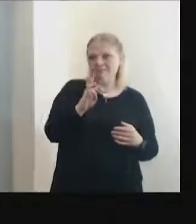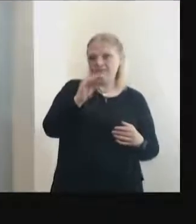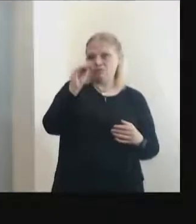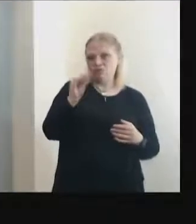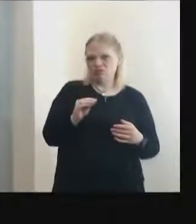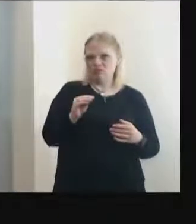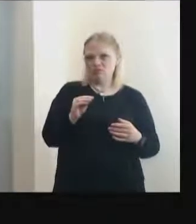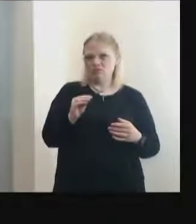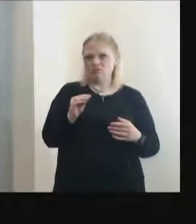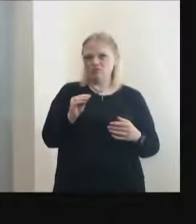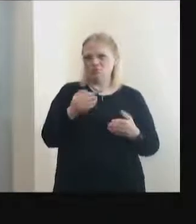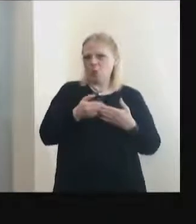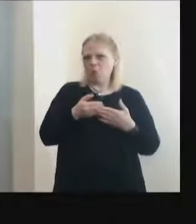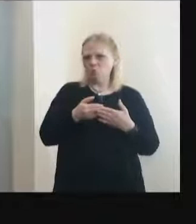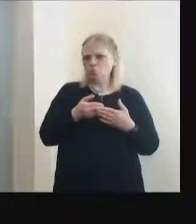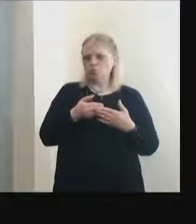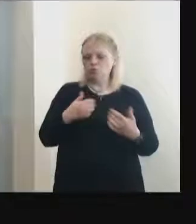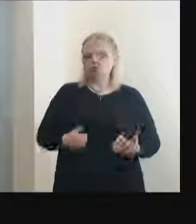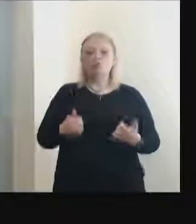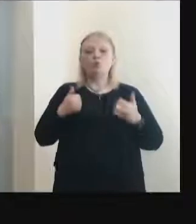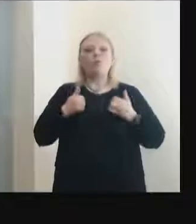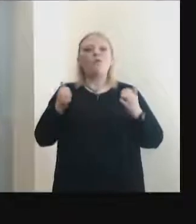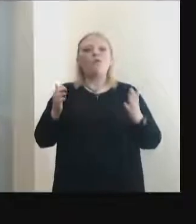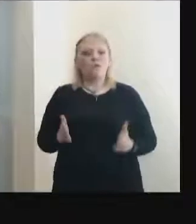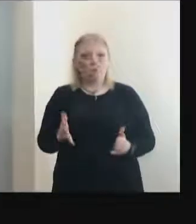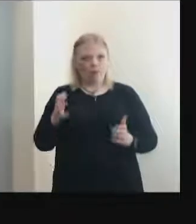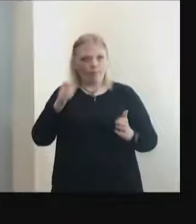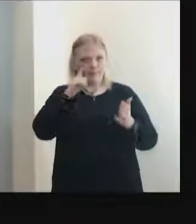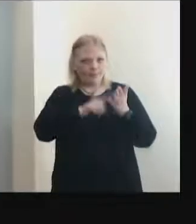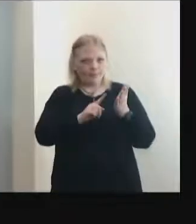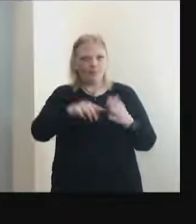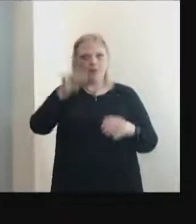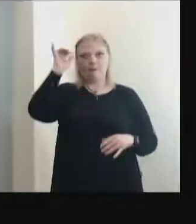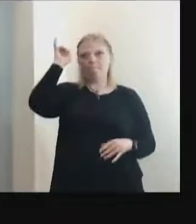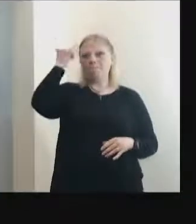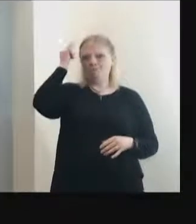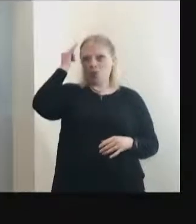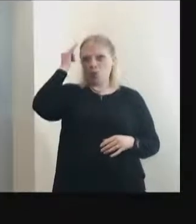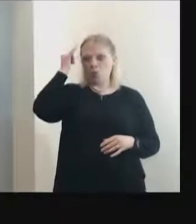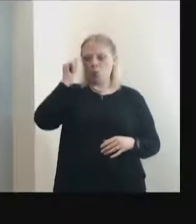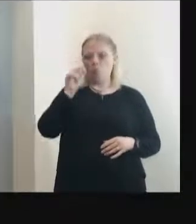of the population, very close. Residents, this is something we wanted to look at. Buffalo,